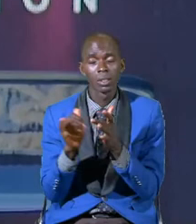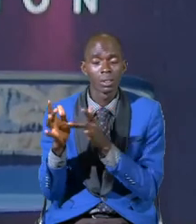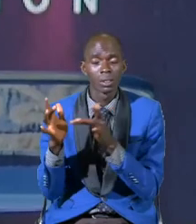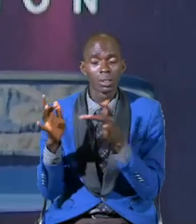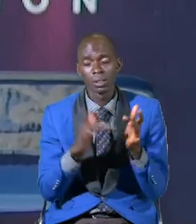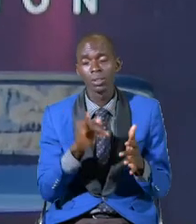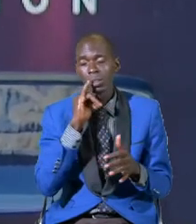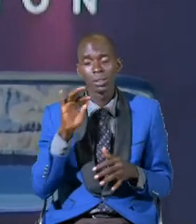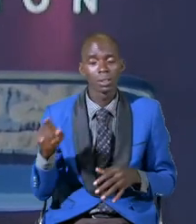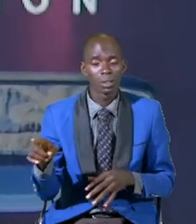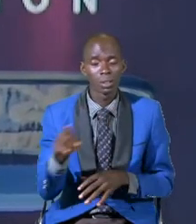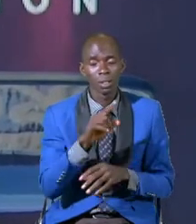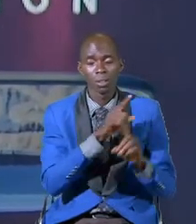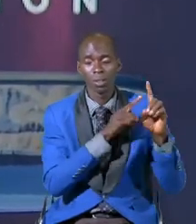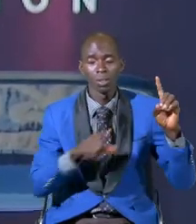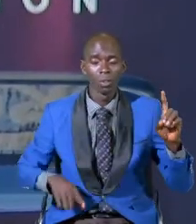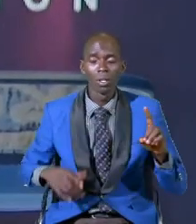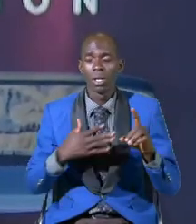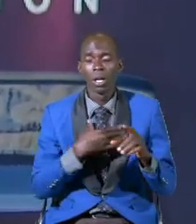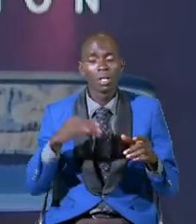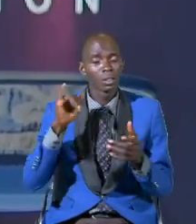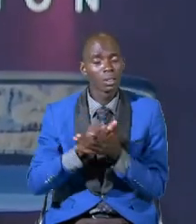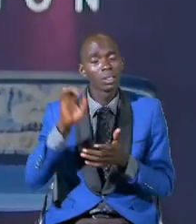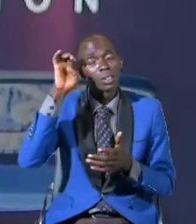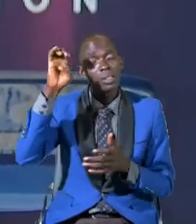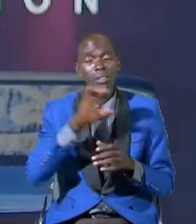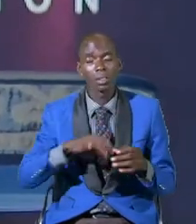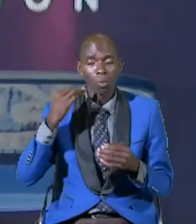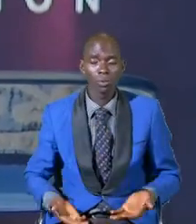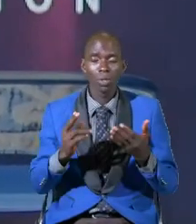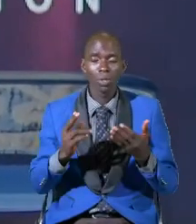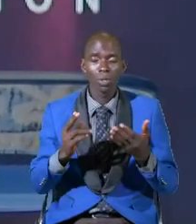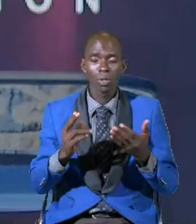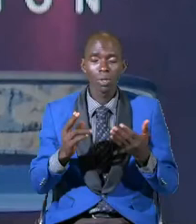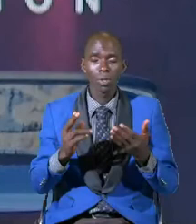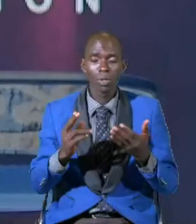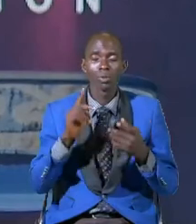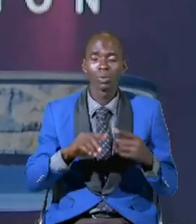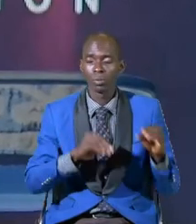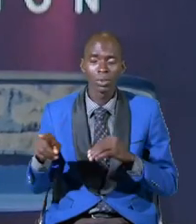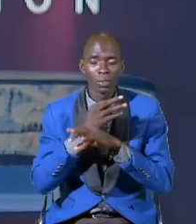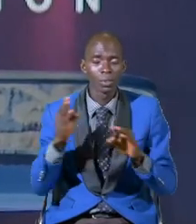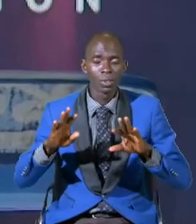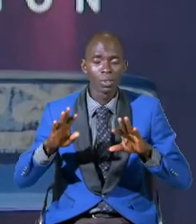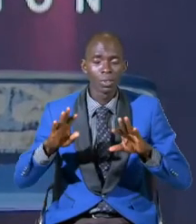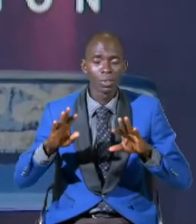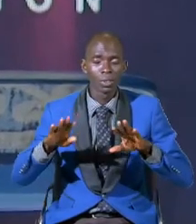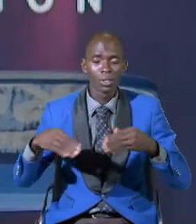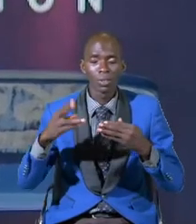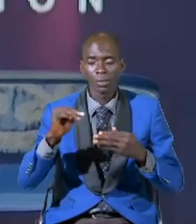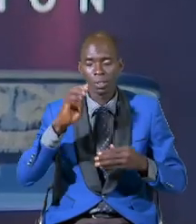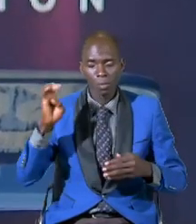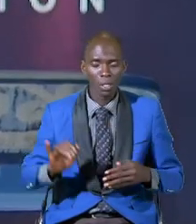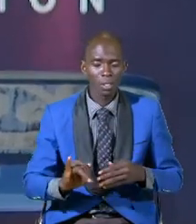Lord, and that was raised up to set them free, to grant them eternal life and salvation, as